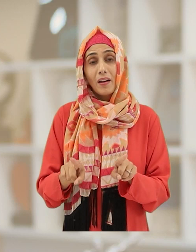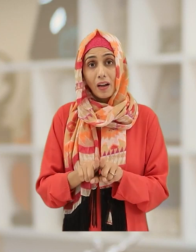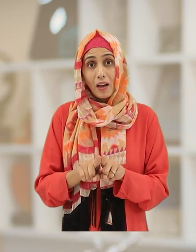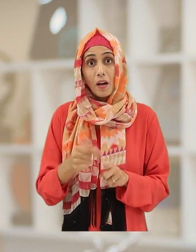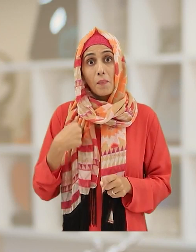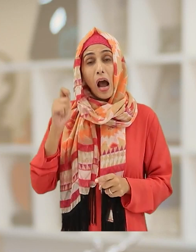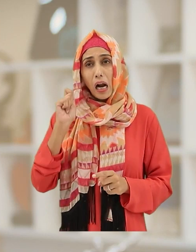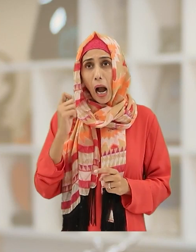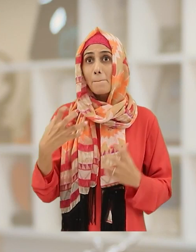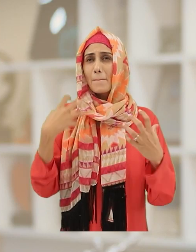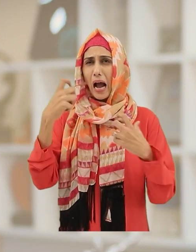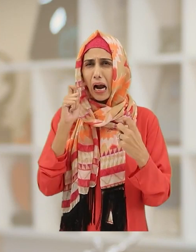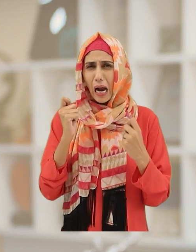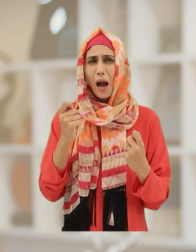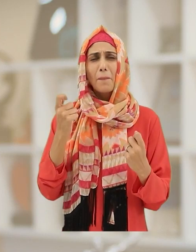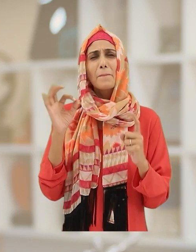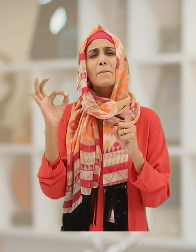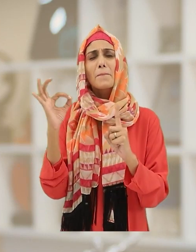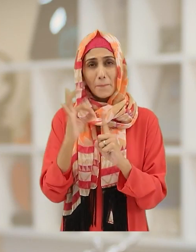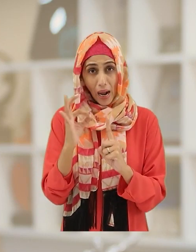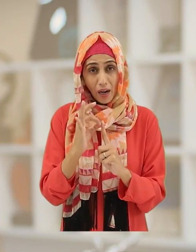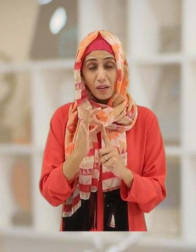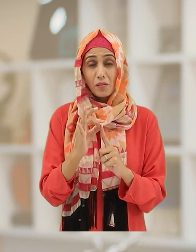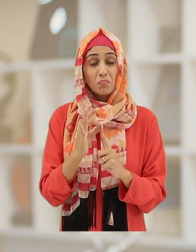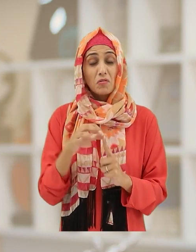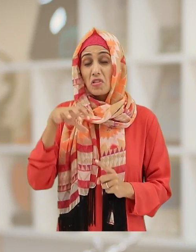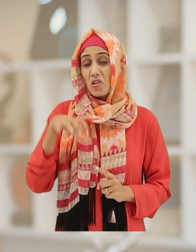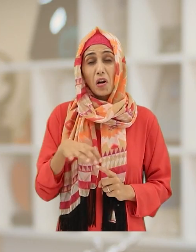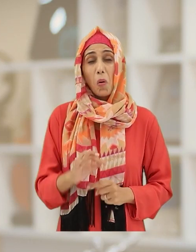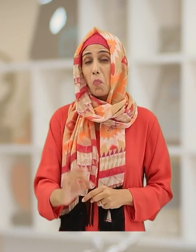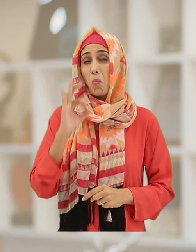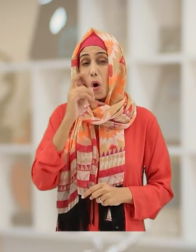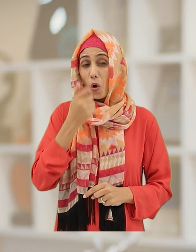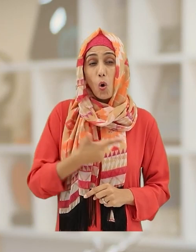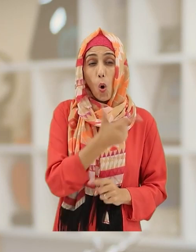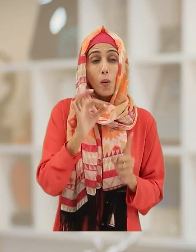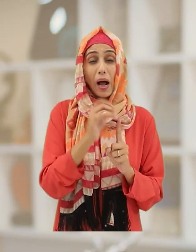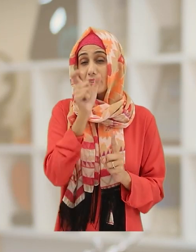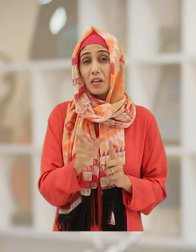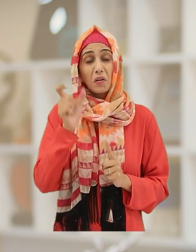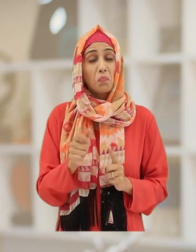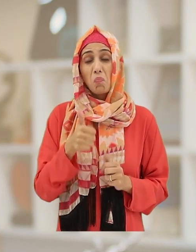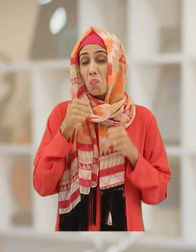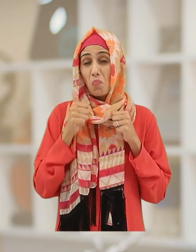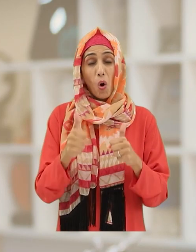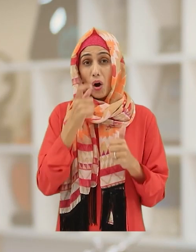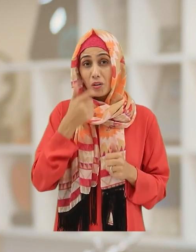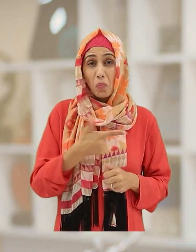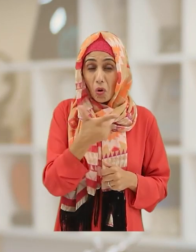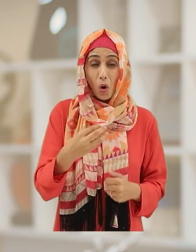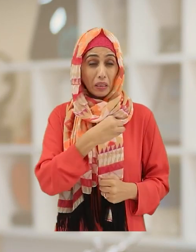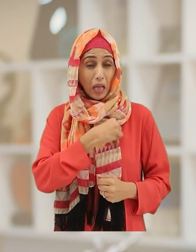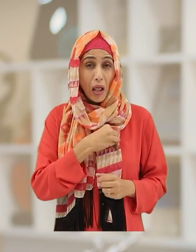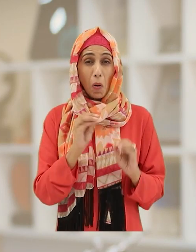in spite of the challenges, Pakistan is an amazing place. Pakistani people are amazing people. Very warm,